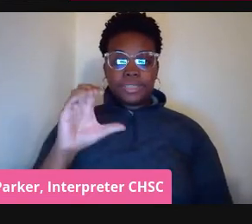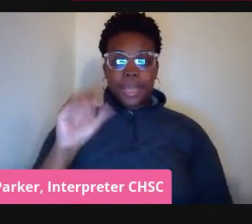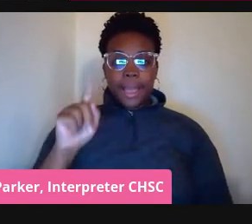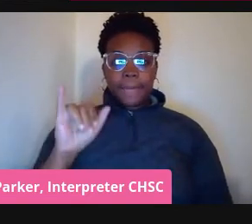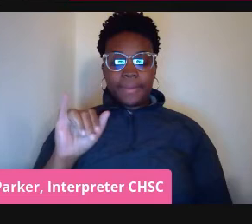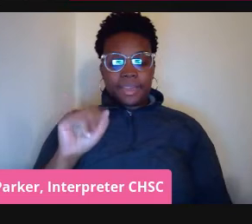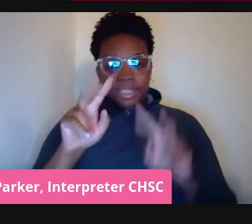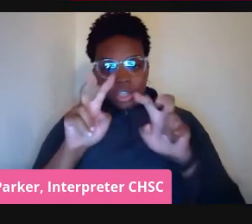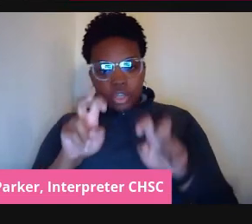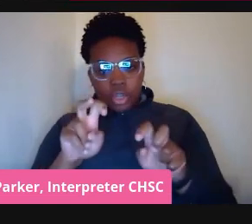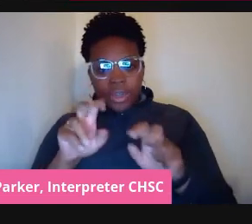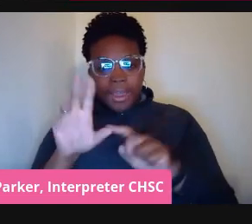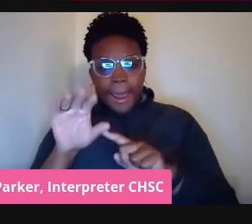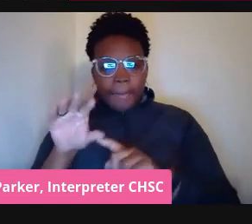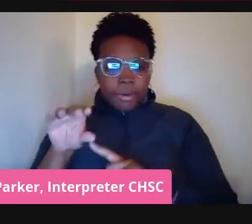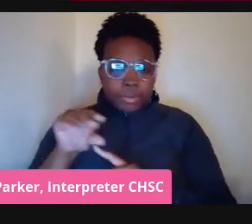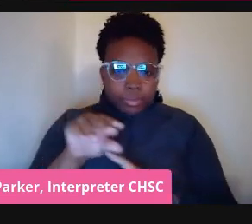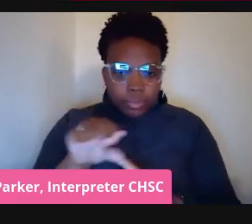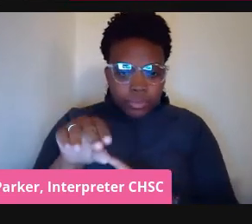week